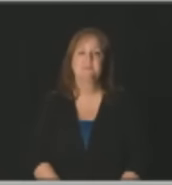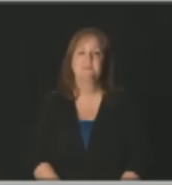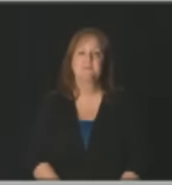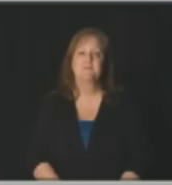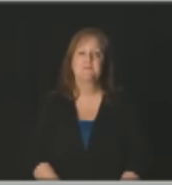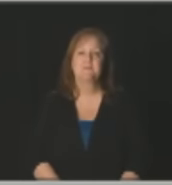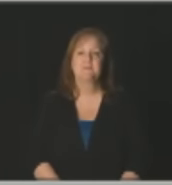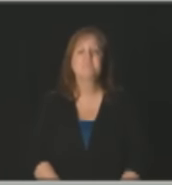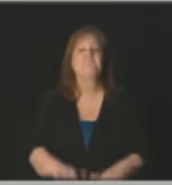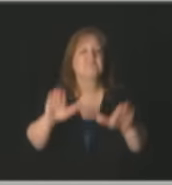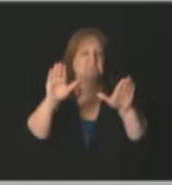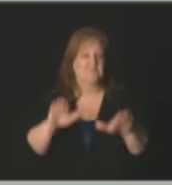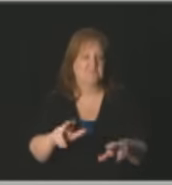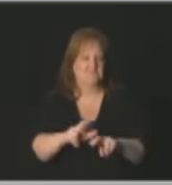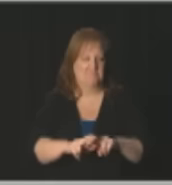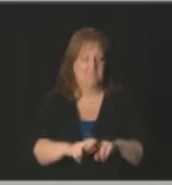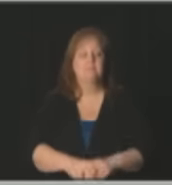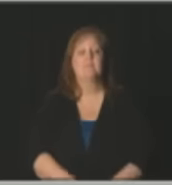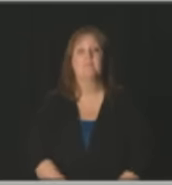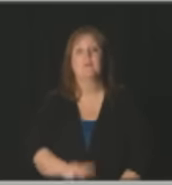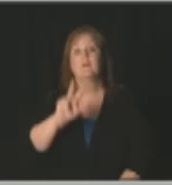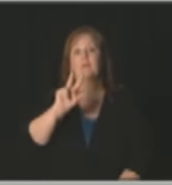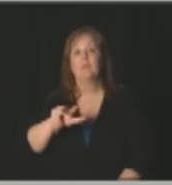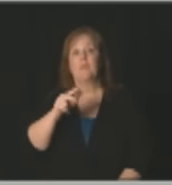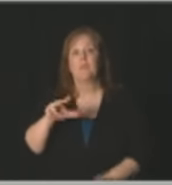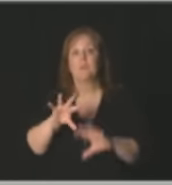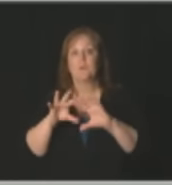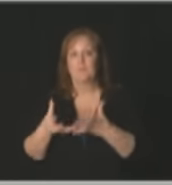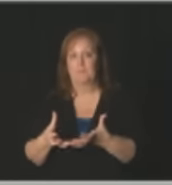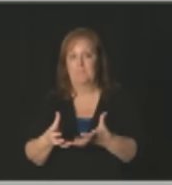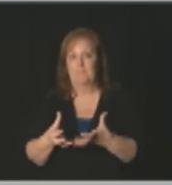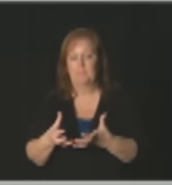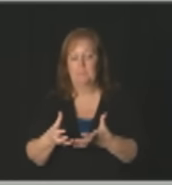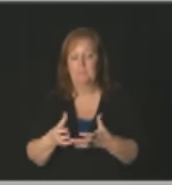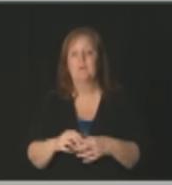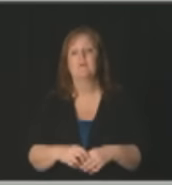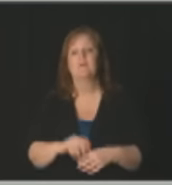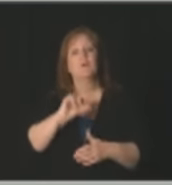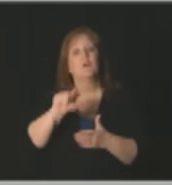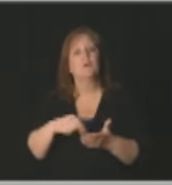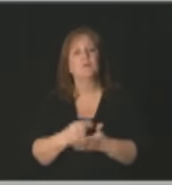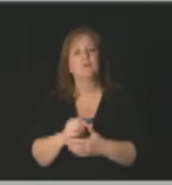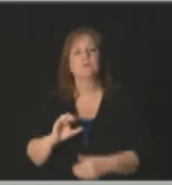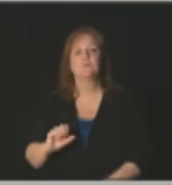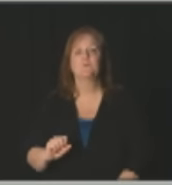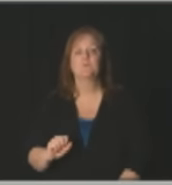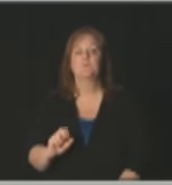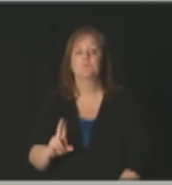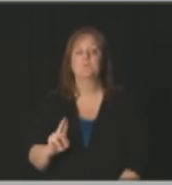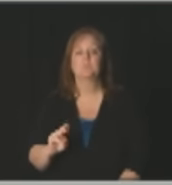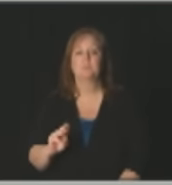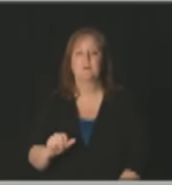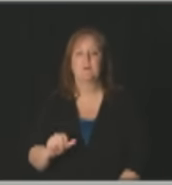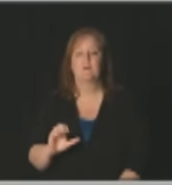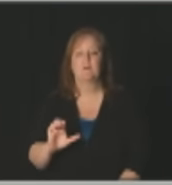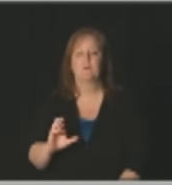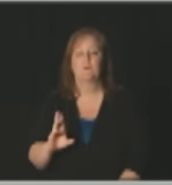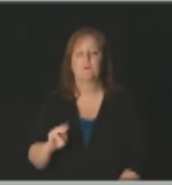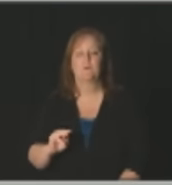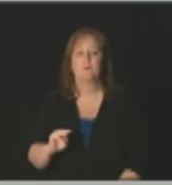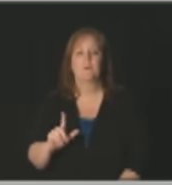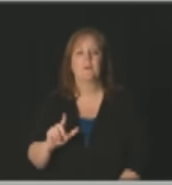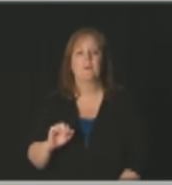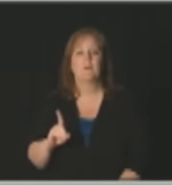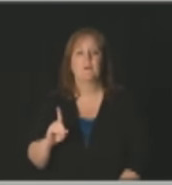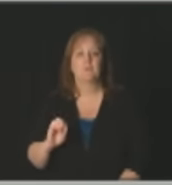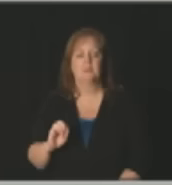Thank you. You may be seated. The third group of undergraduates is graduating summa cum laude. This means highest